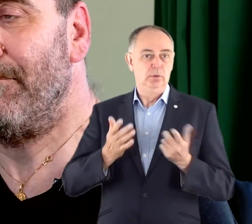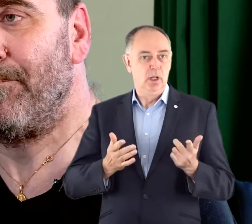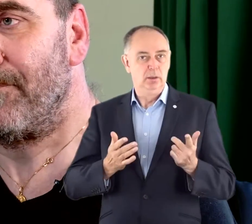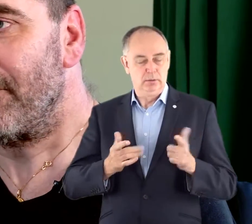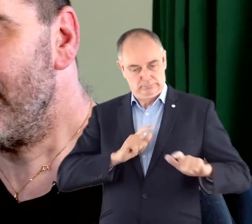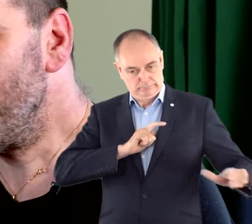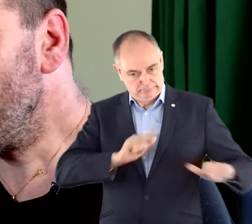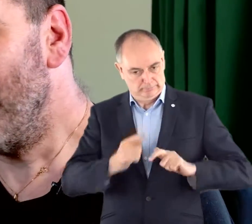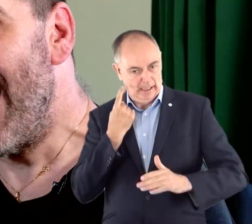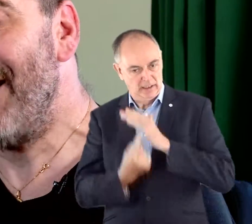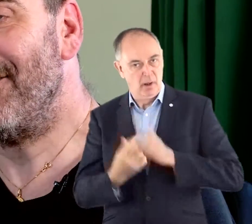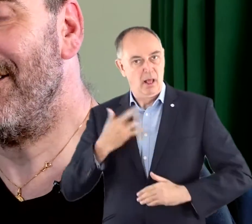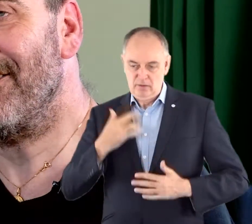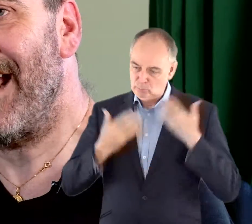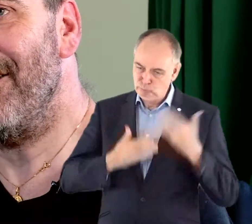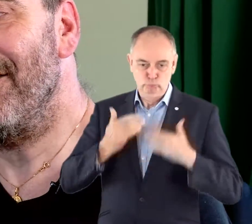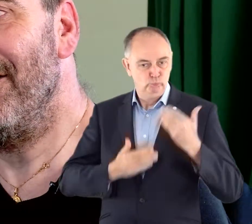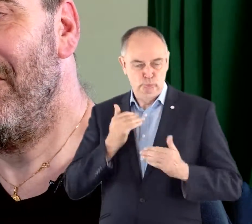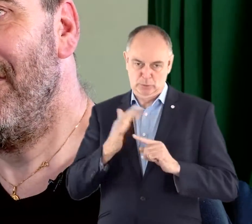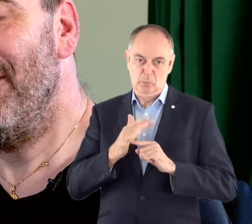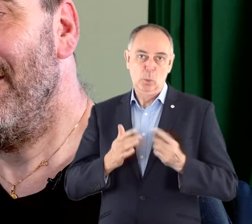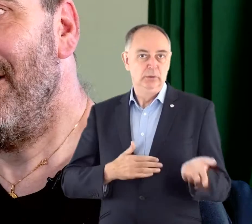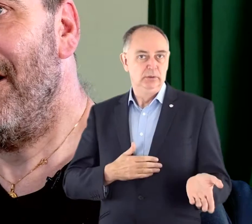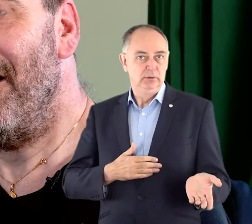and as things stand,